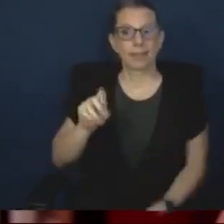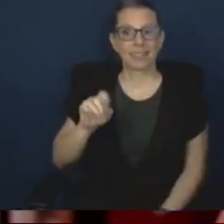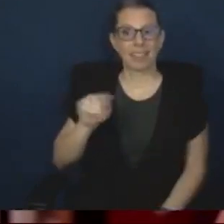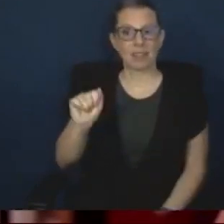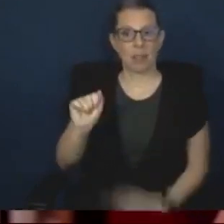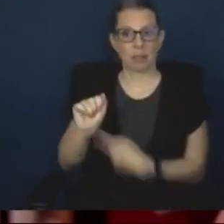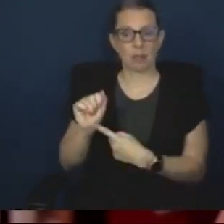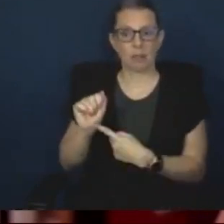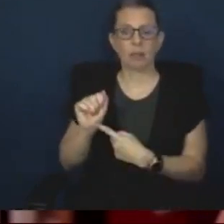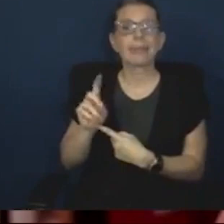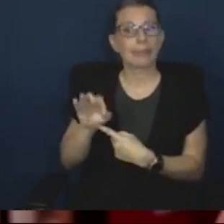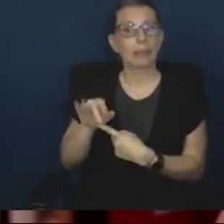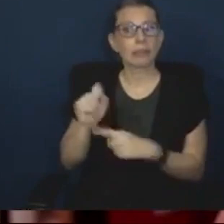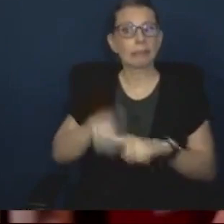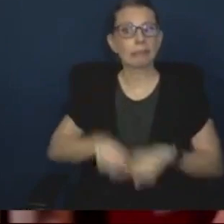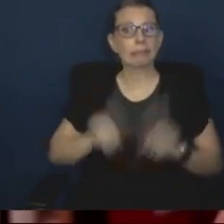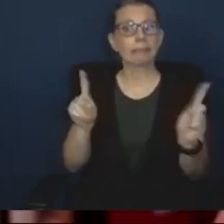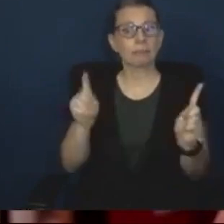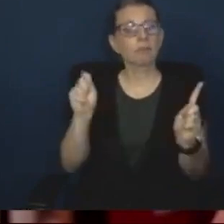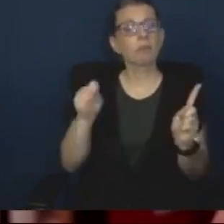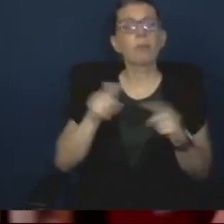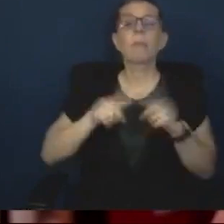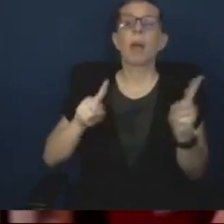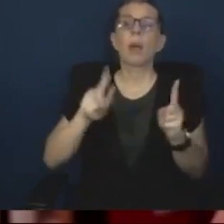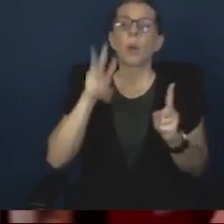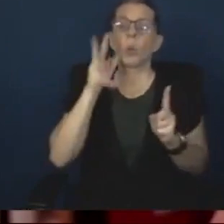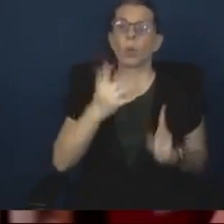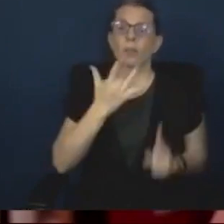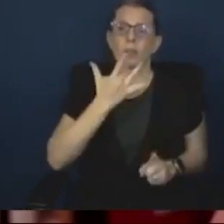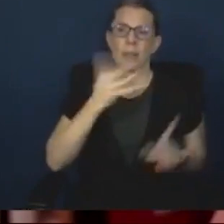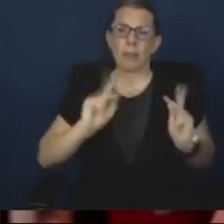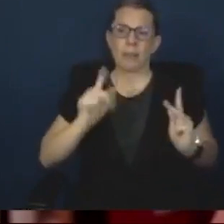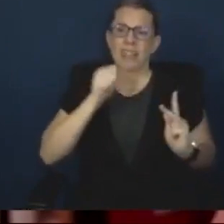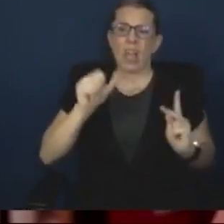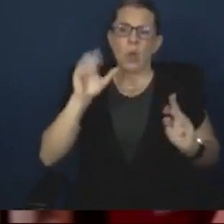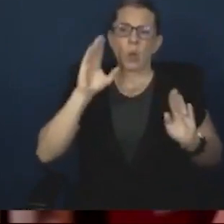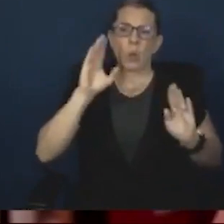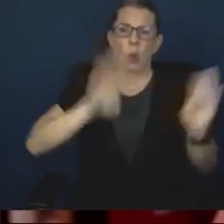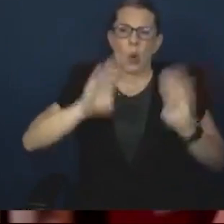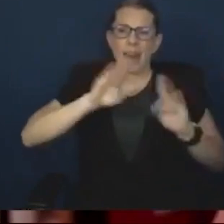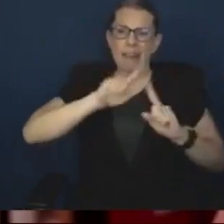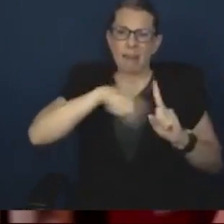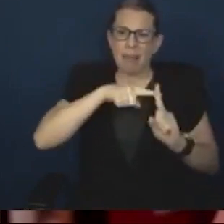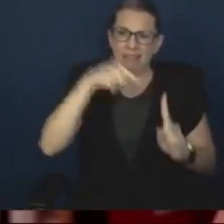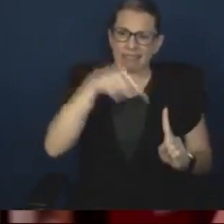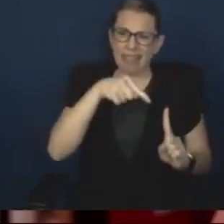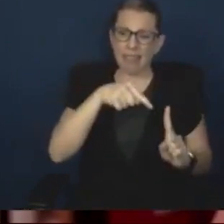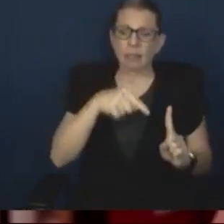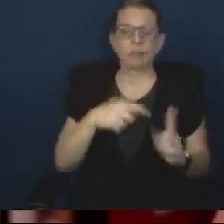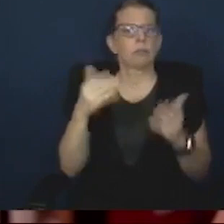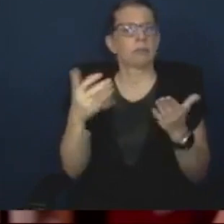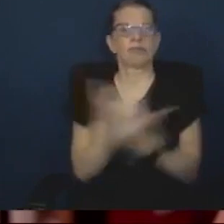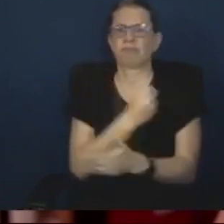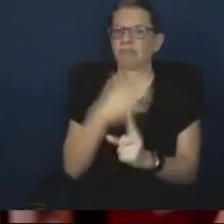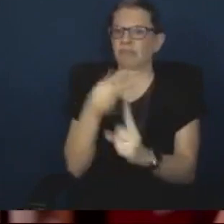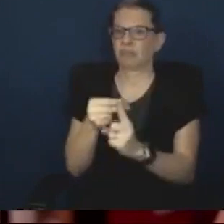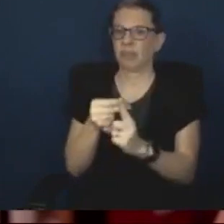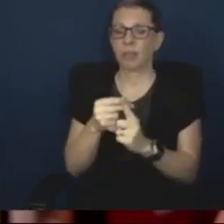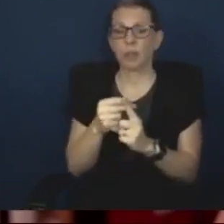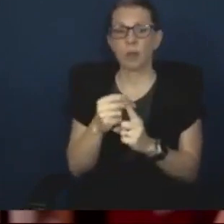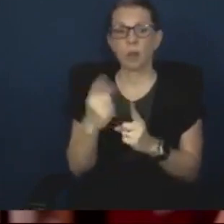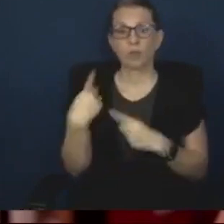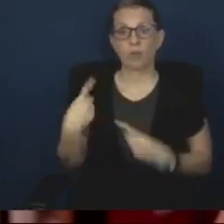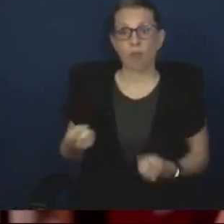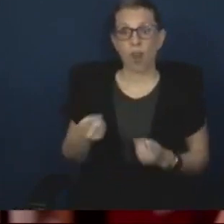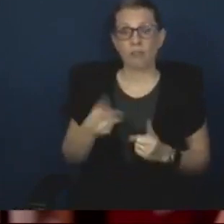different, but I would rather people not worry about that and just get vaccinated, because so far vaccination prevents